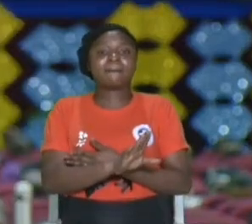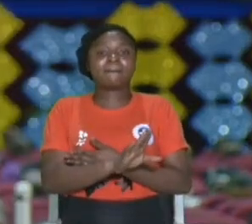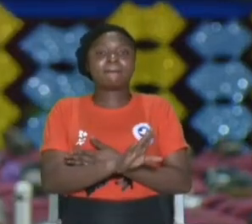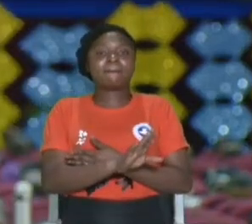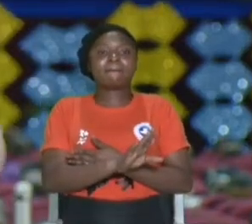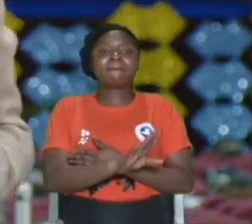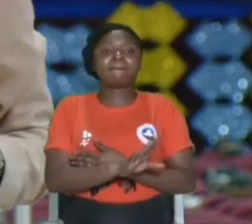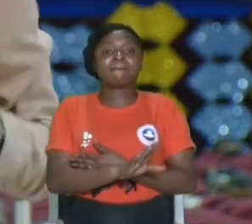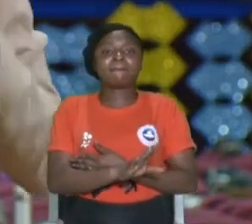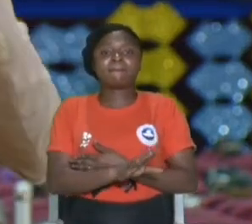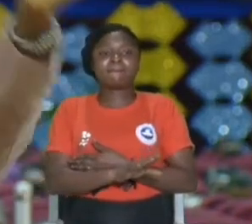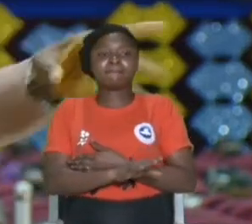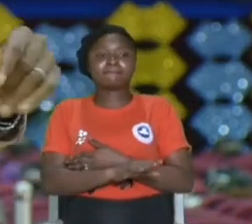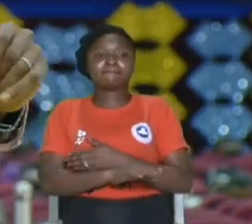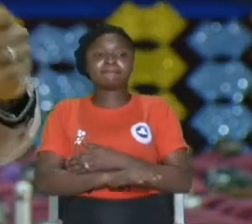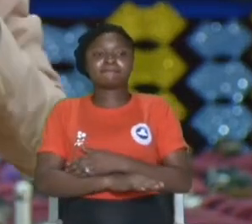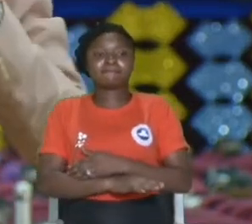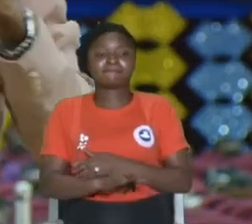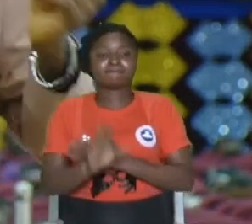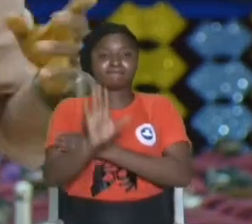Woo.